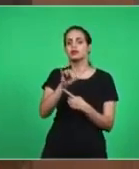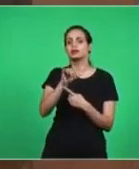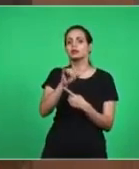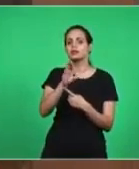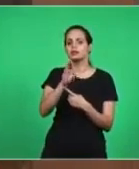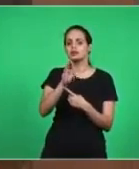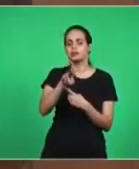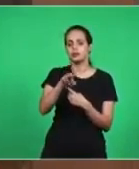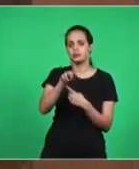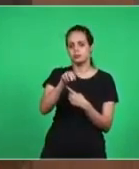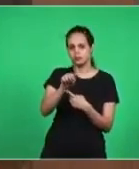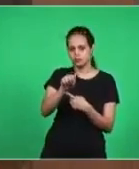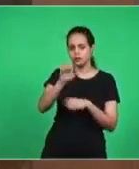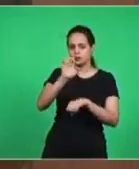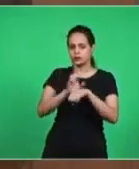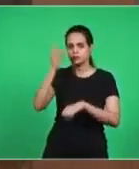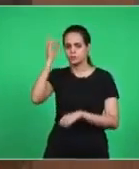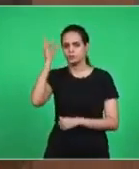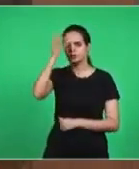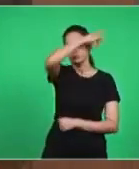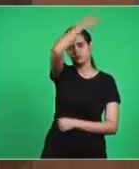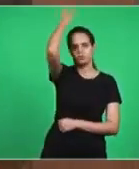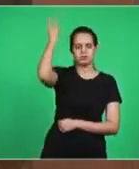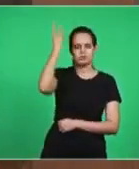other means of communication.